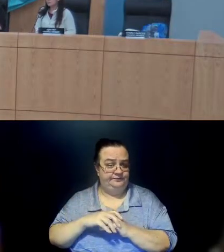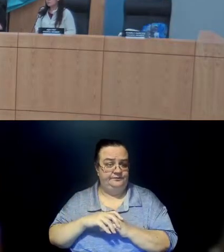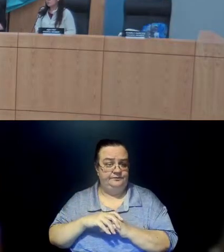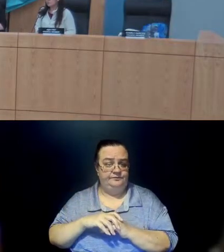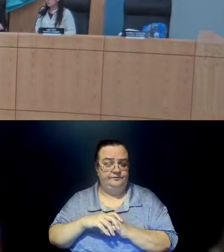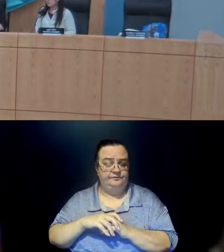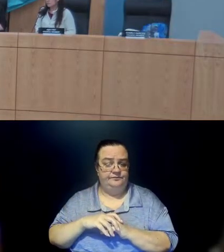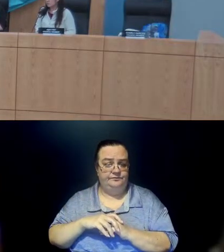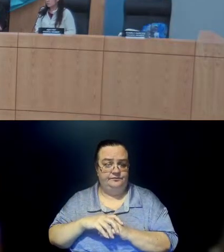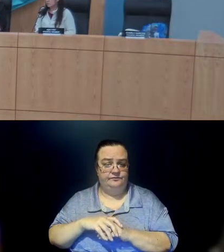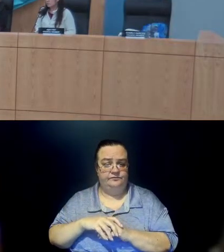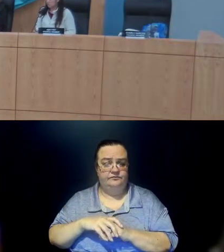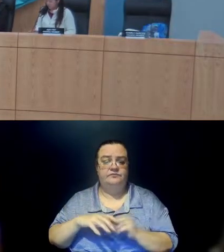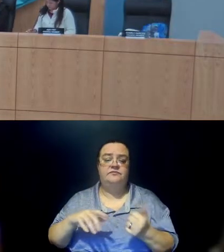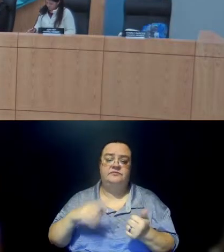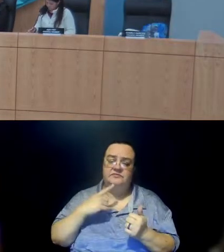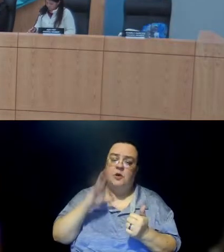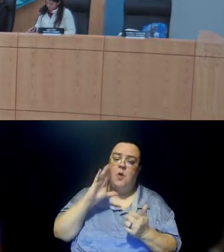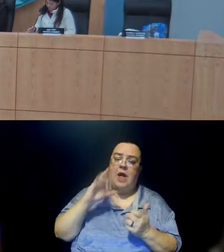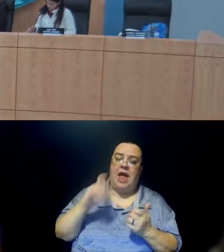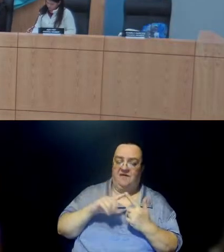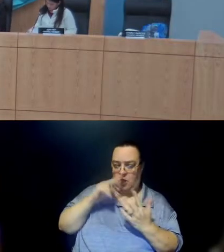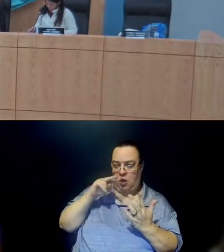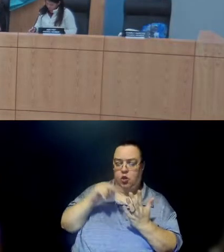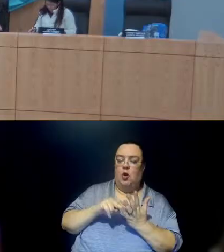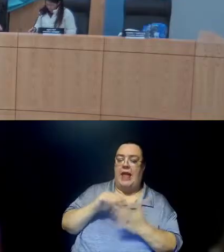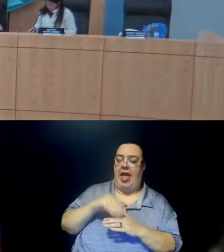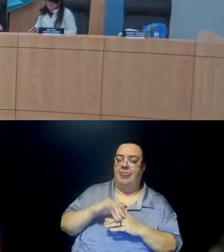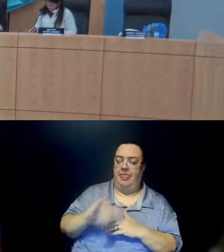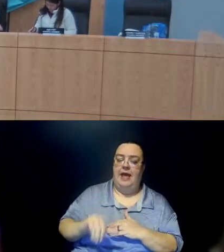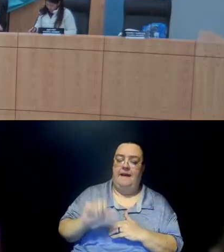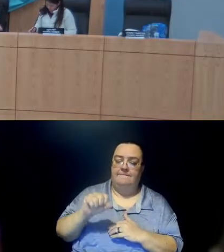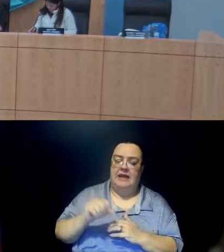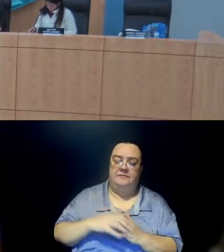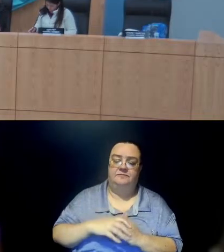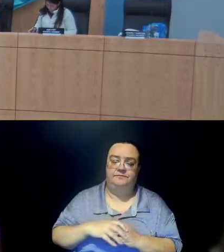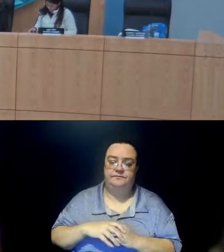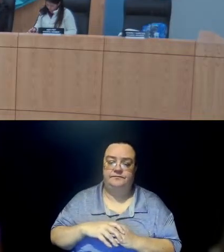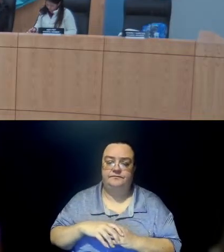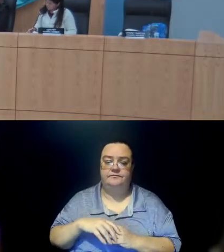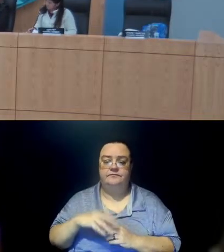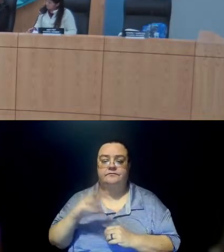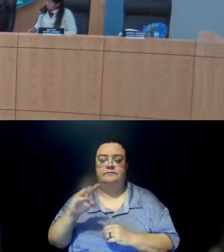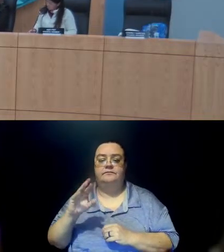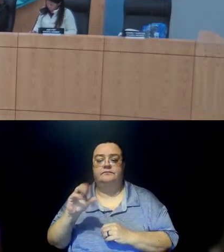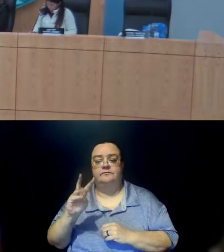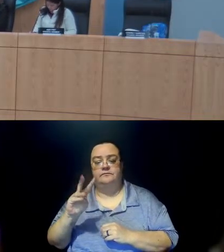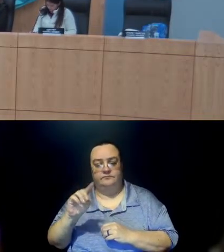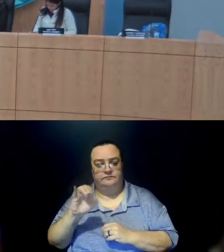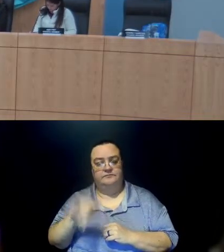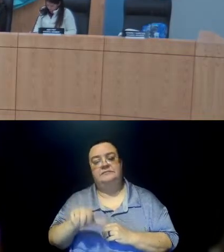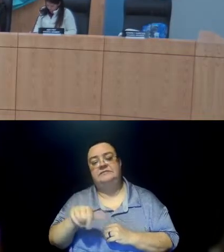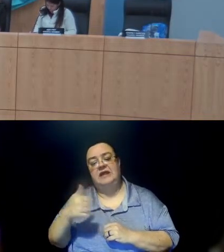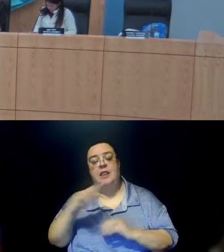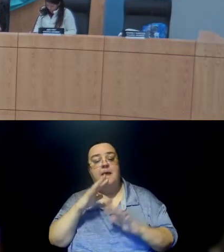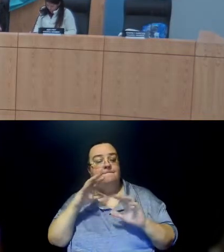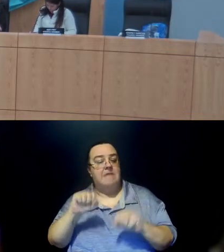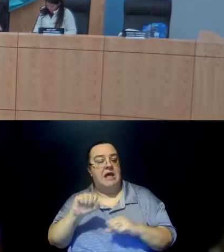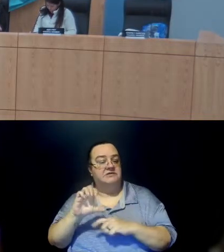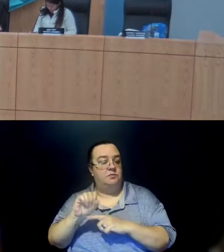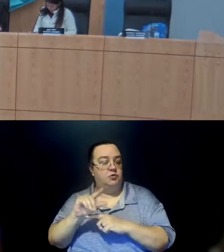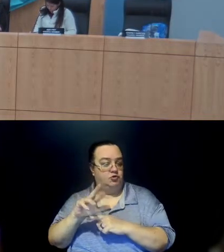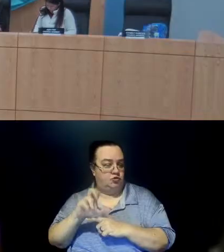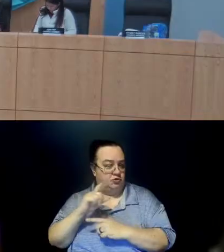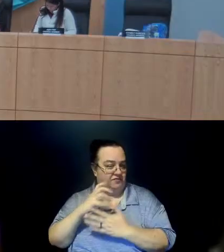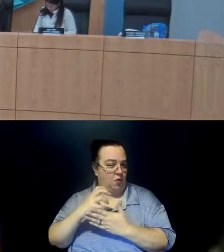Yeah, we'd have to look at it. Okay. I'm saying that's another possible revenue source as well.